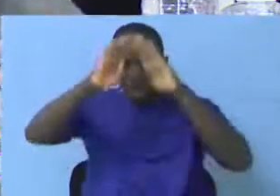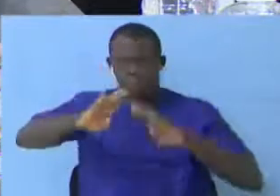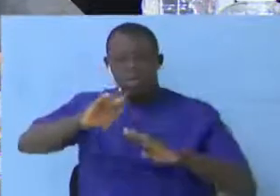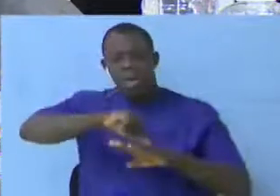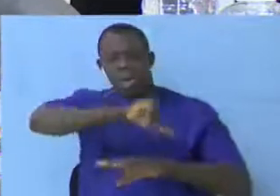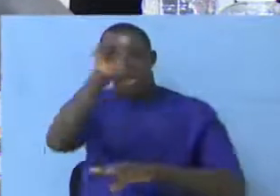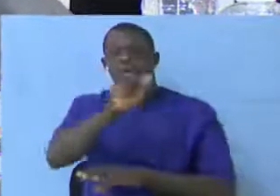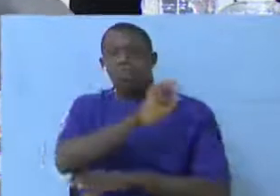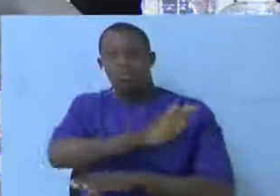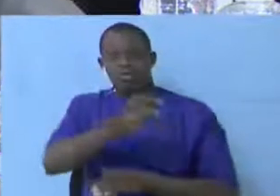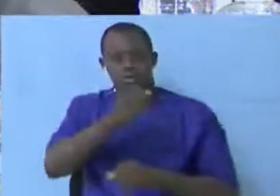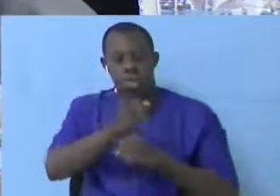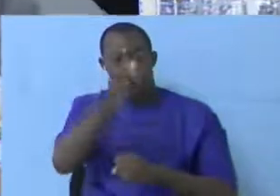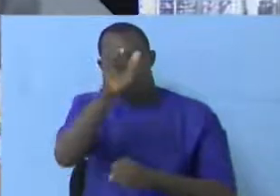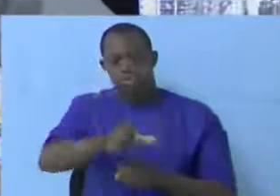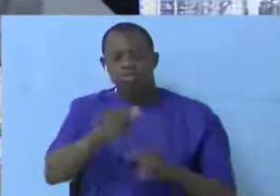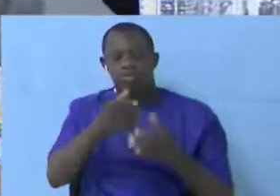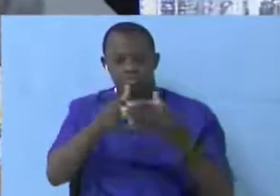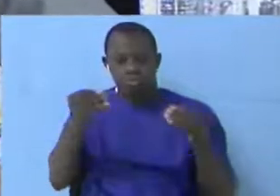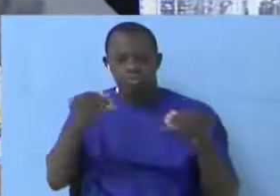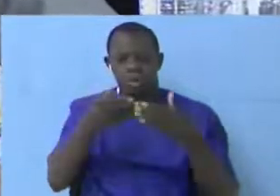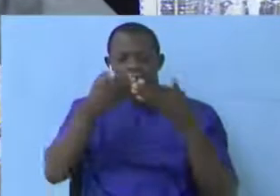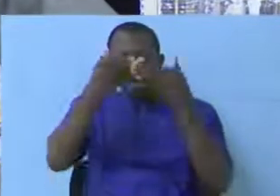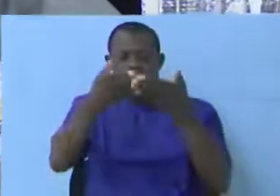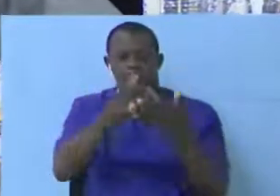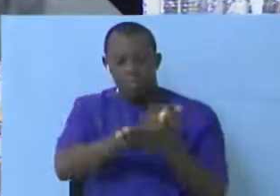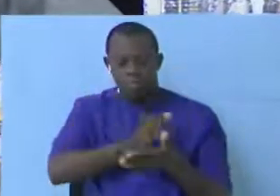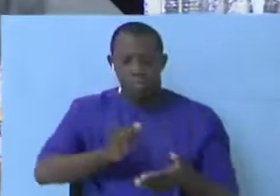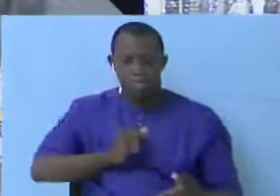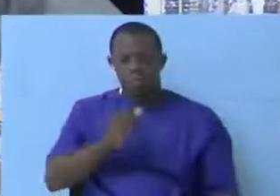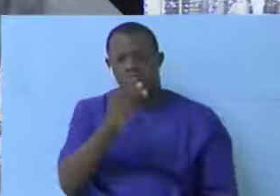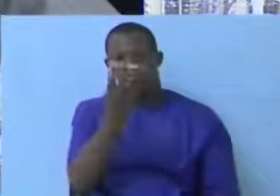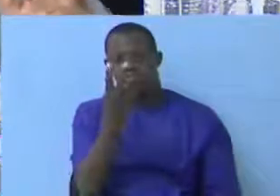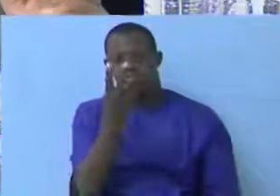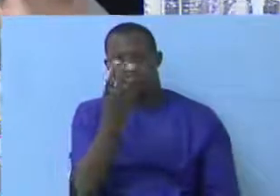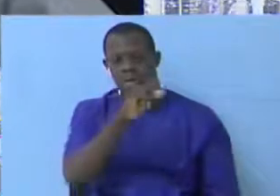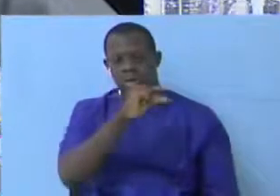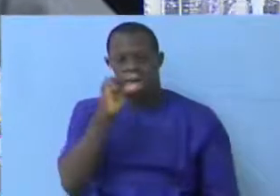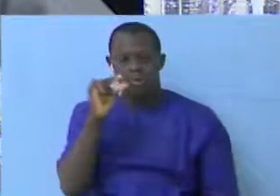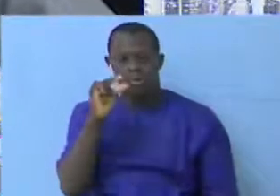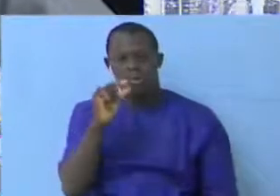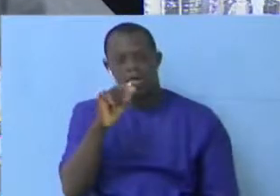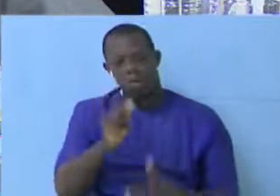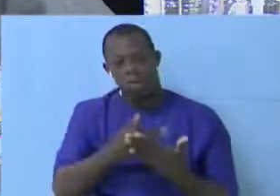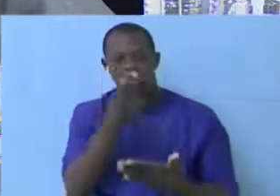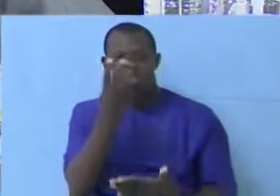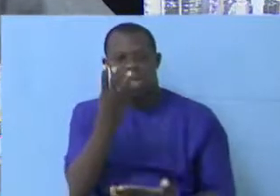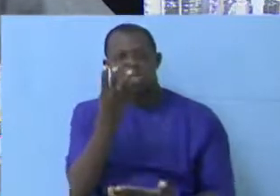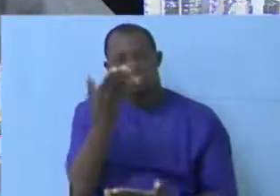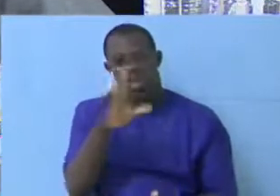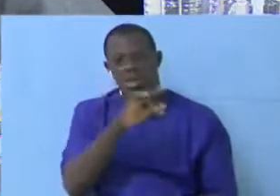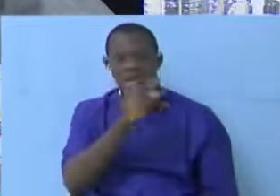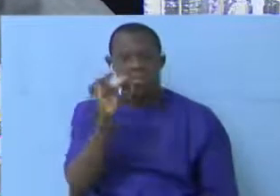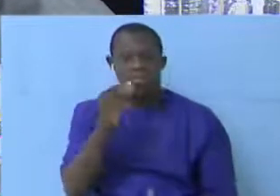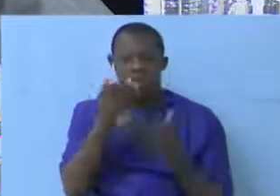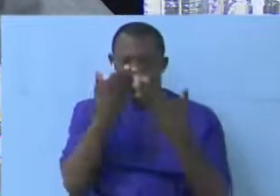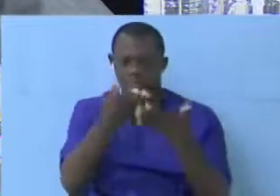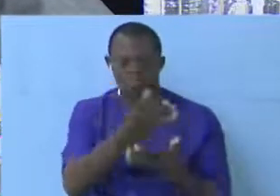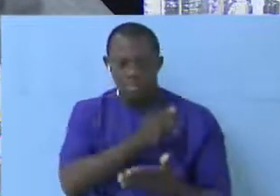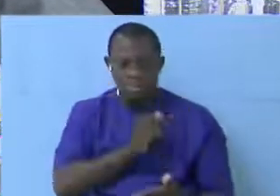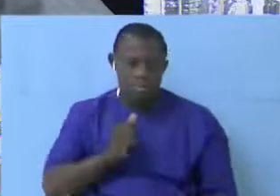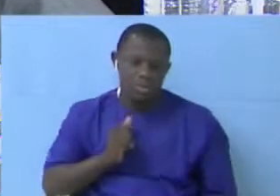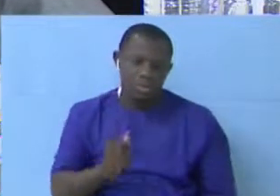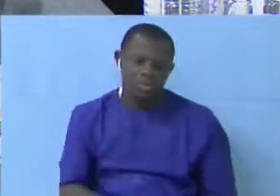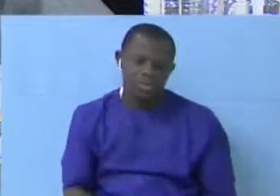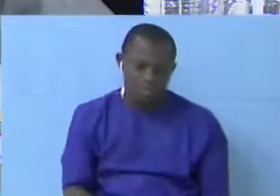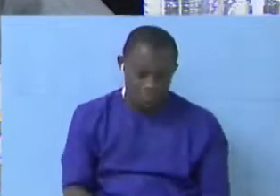disappearance? Give us 2 names. After ye 2 fuladi na nyim box fula nyawat or 3. Men kabri nyim mol kabri ye bonnam bara fena